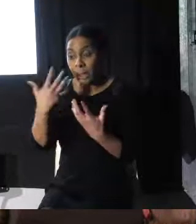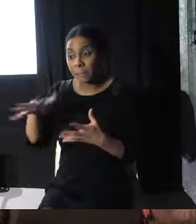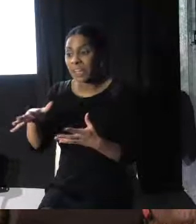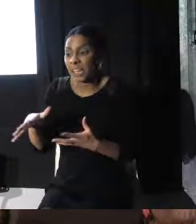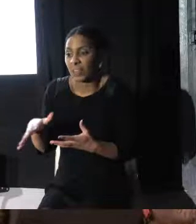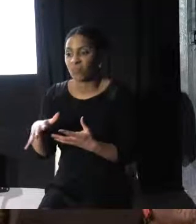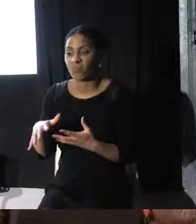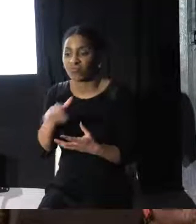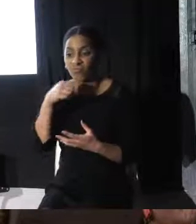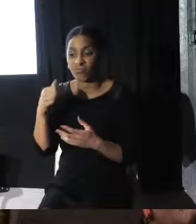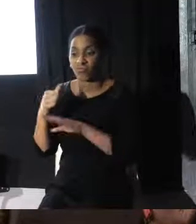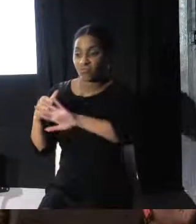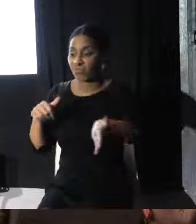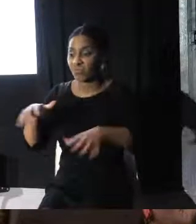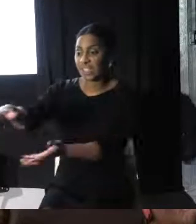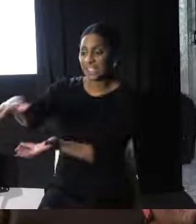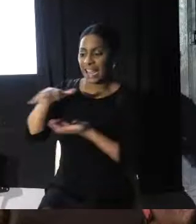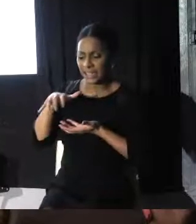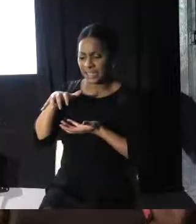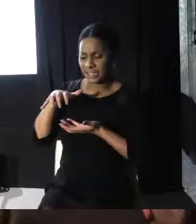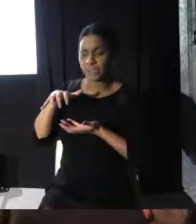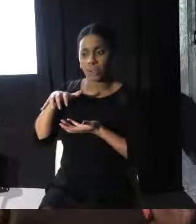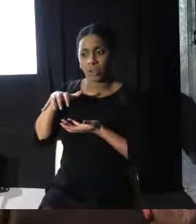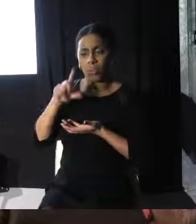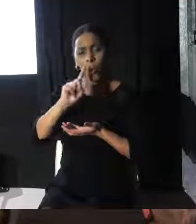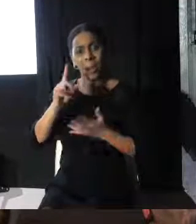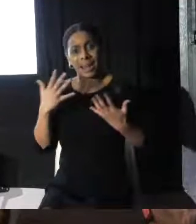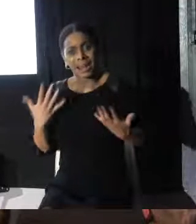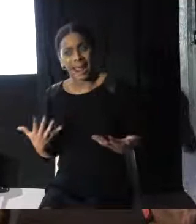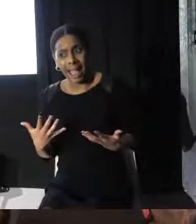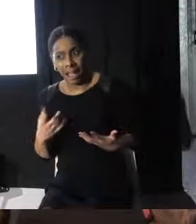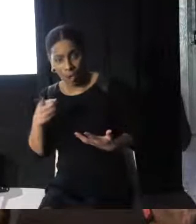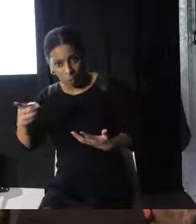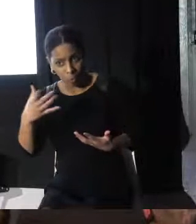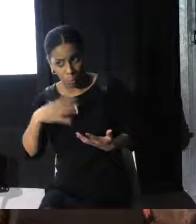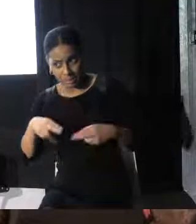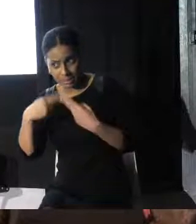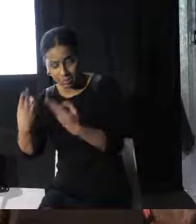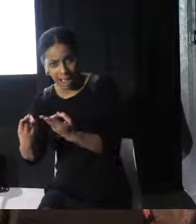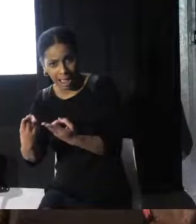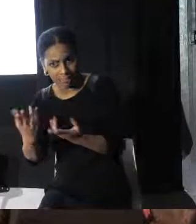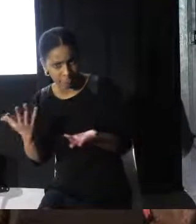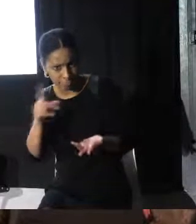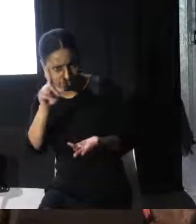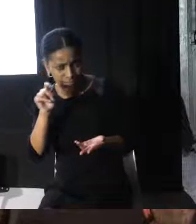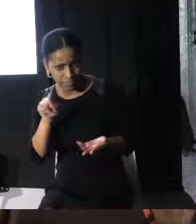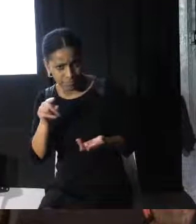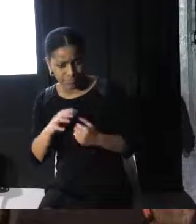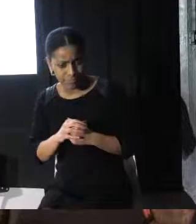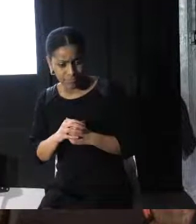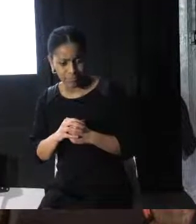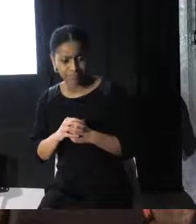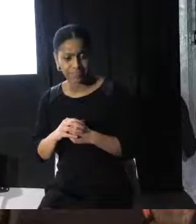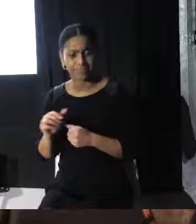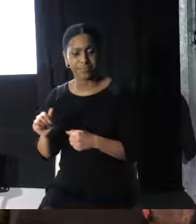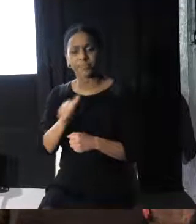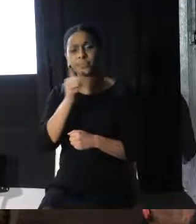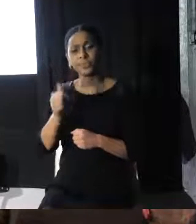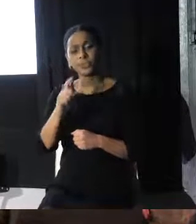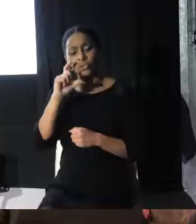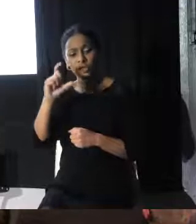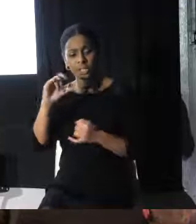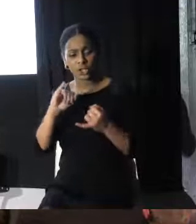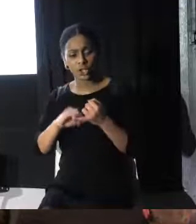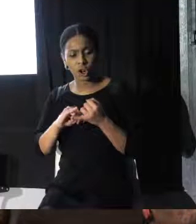someone's will? What about the will in the present? We can go to Christina Sharp's incredibly important book, In the